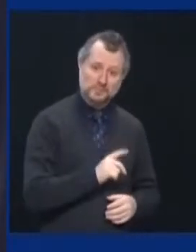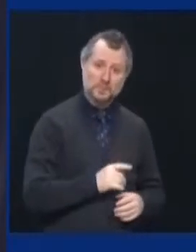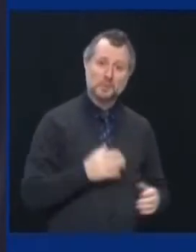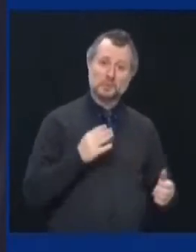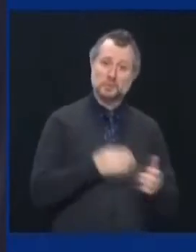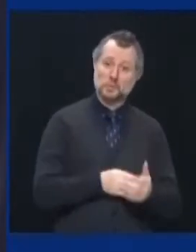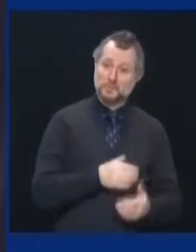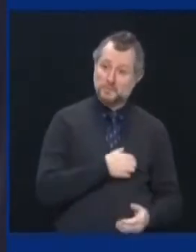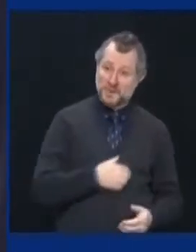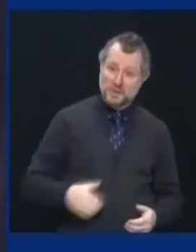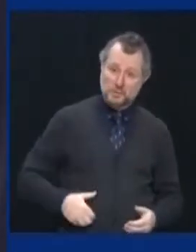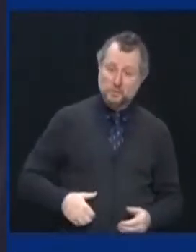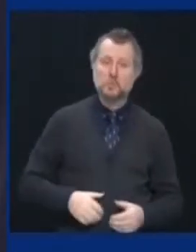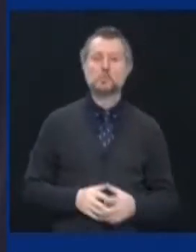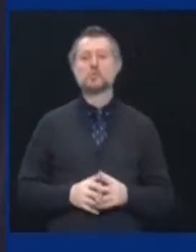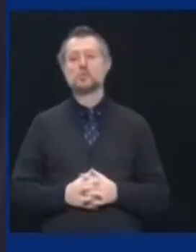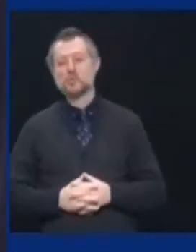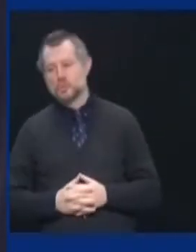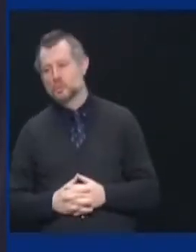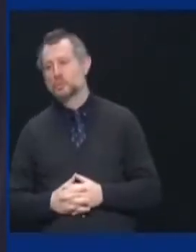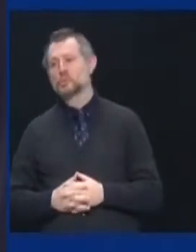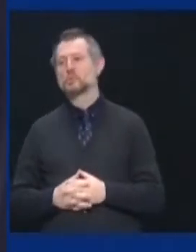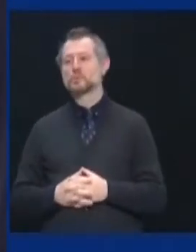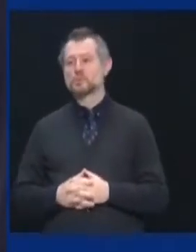then for sure